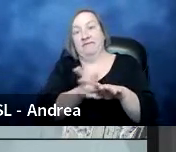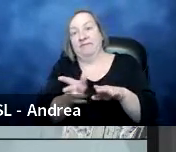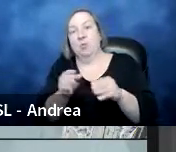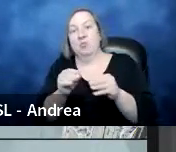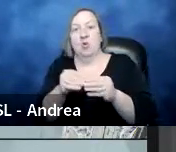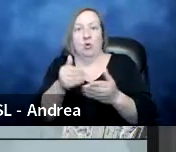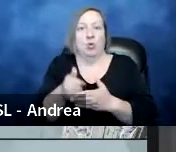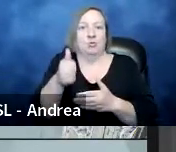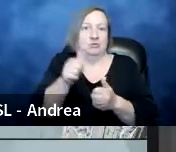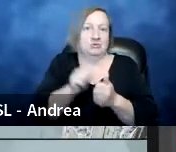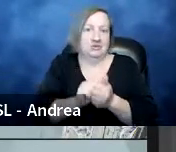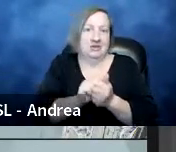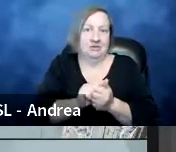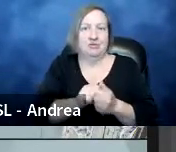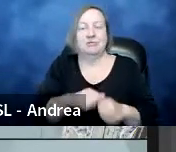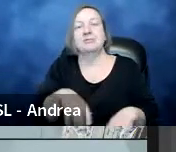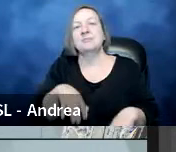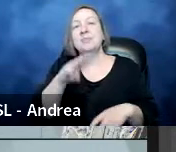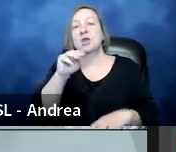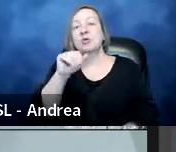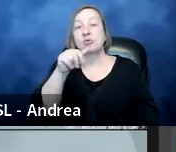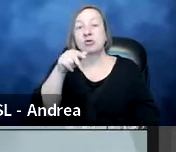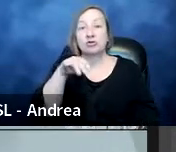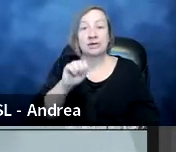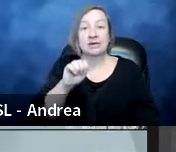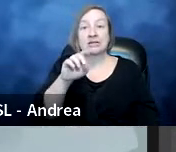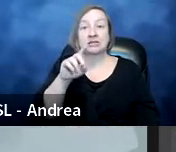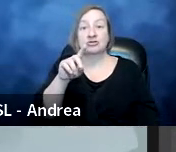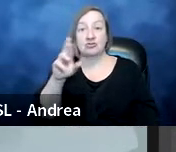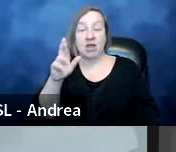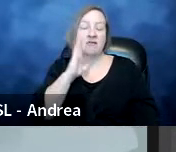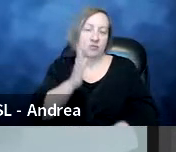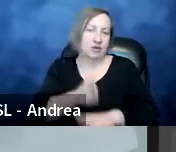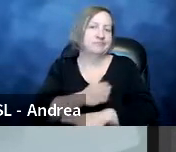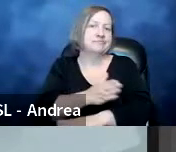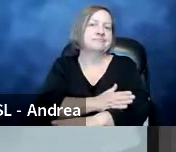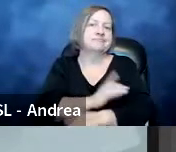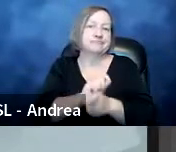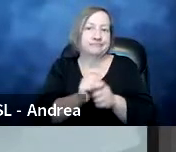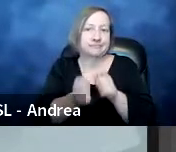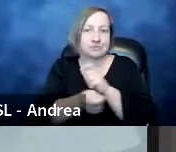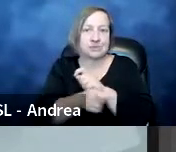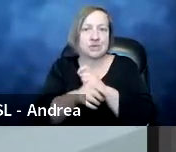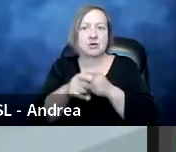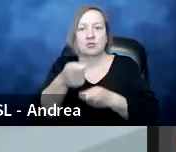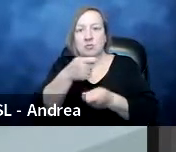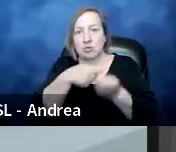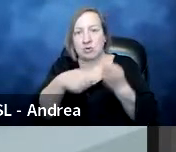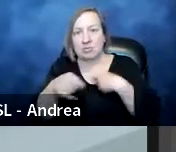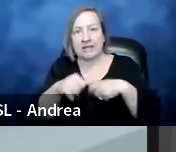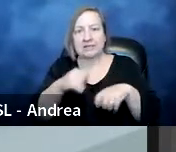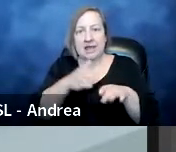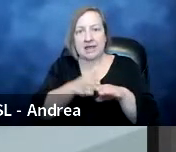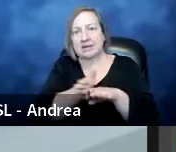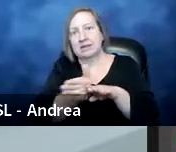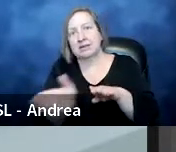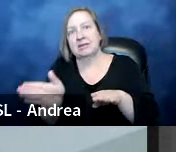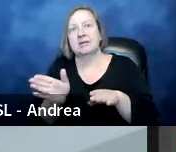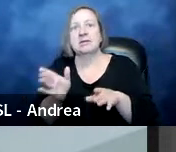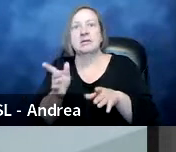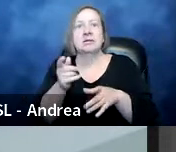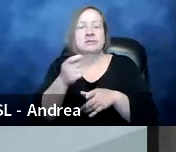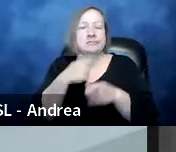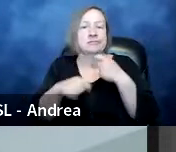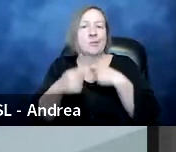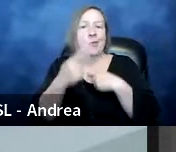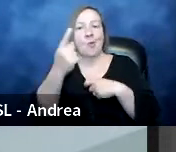interchange itself gets an updated form, replacement of the interchange to what's called a single point urban